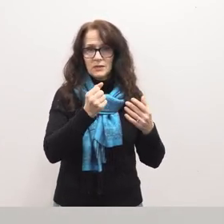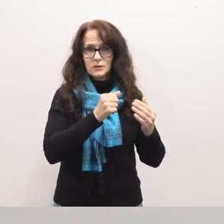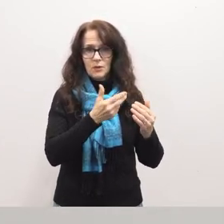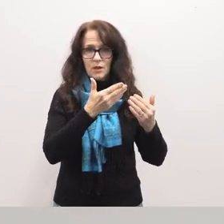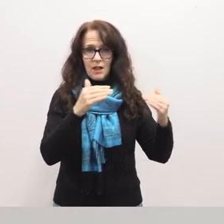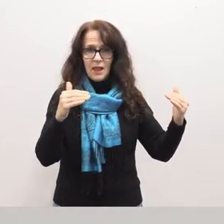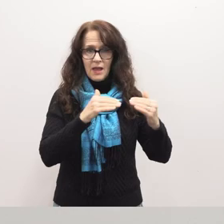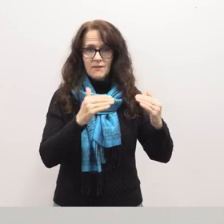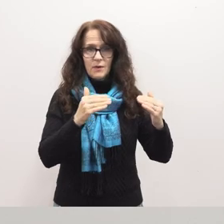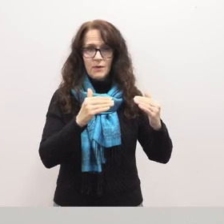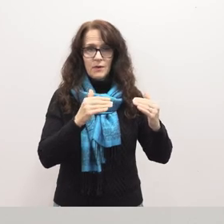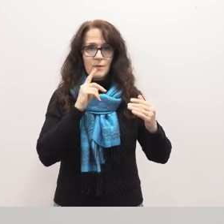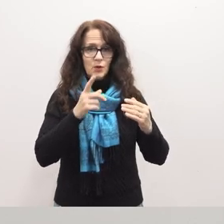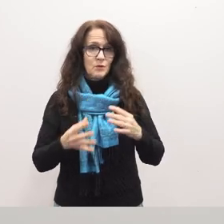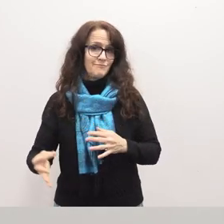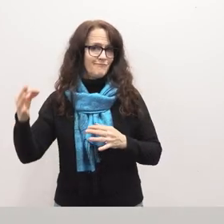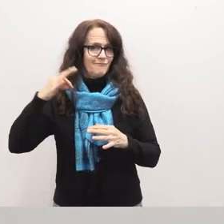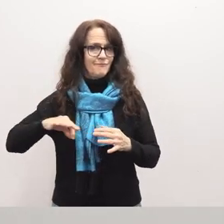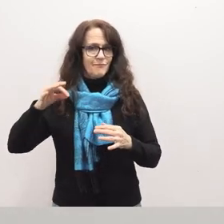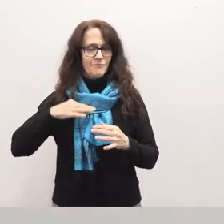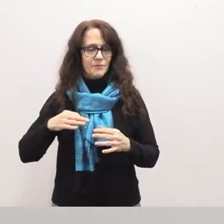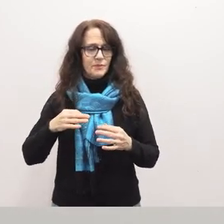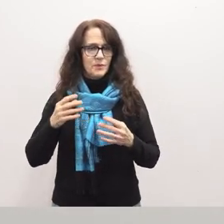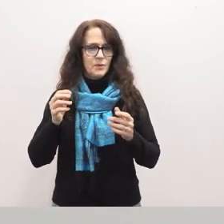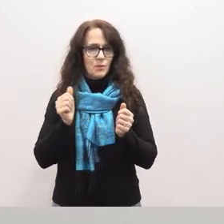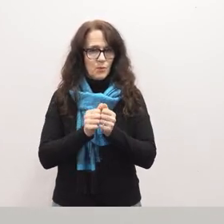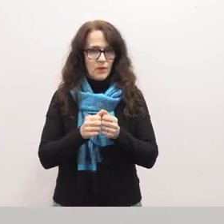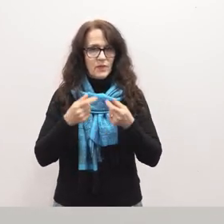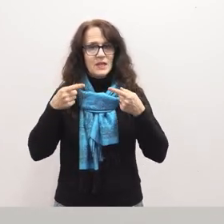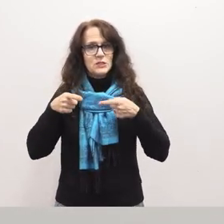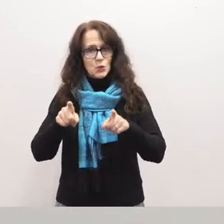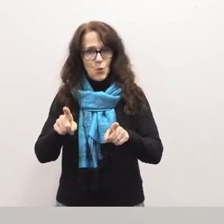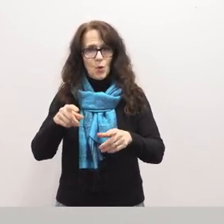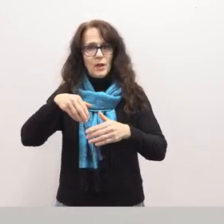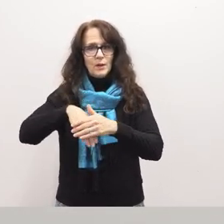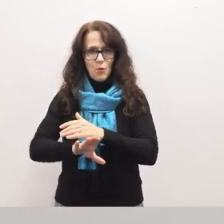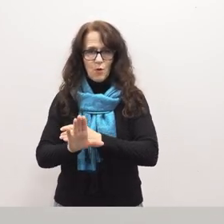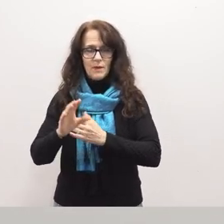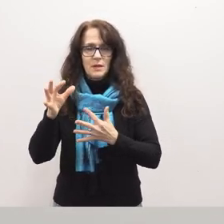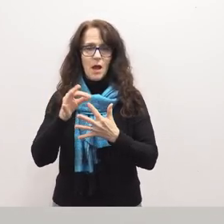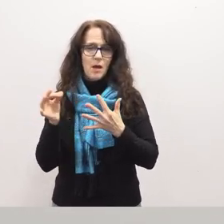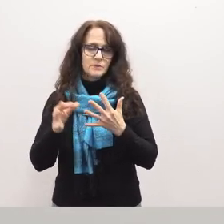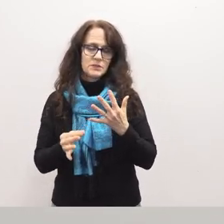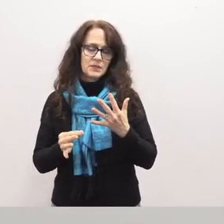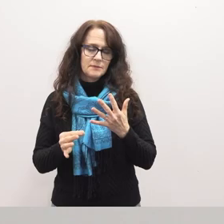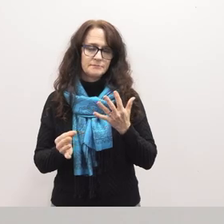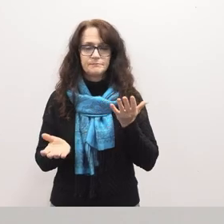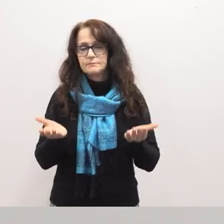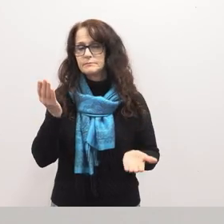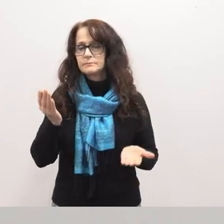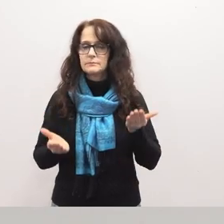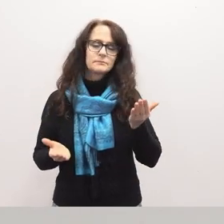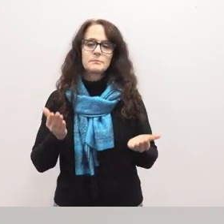be enriched through a dual enrollment option. So you might look at this as